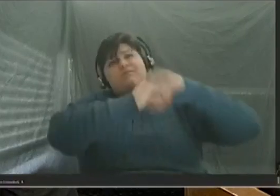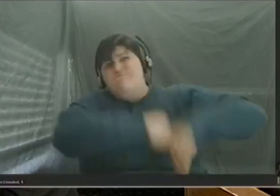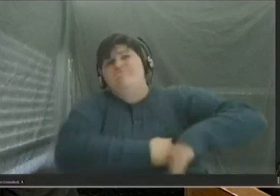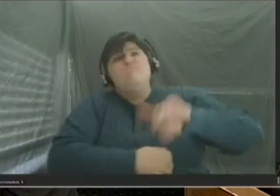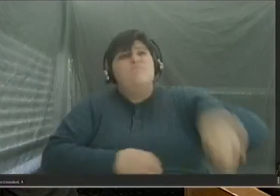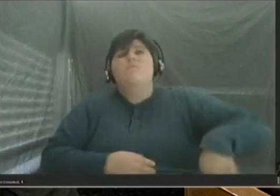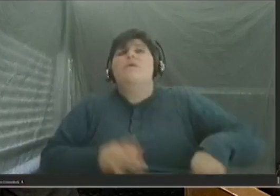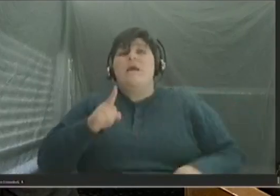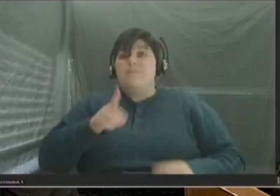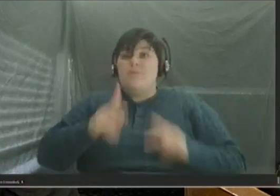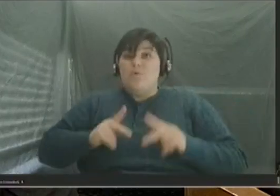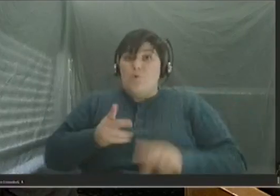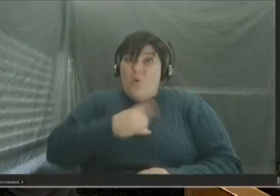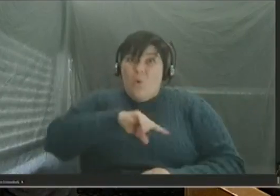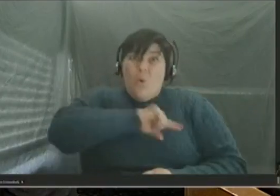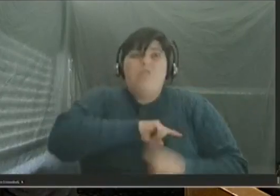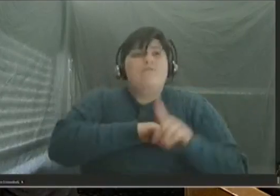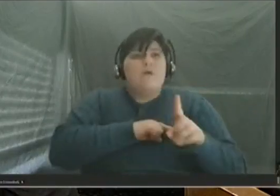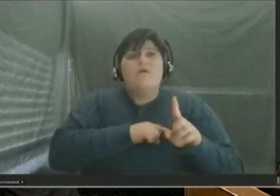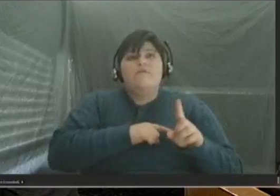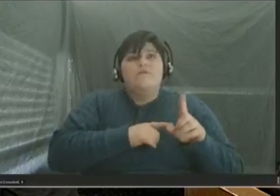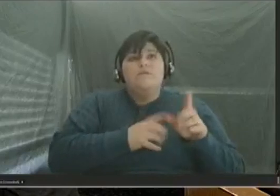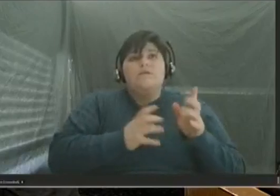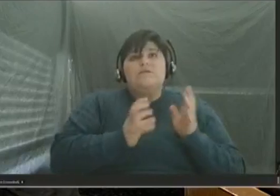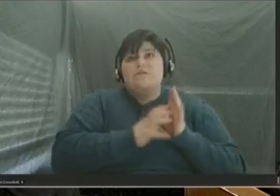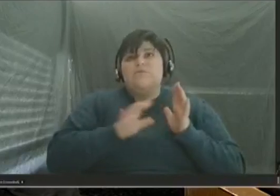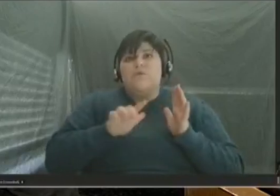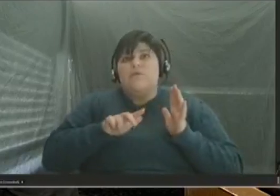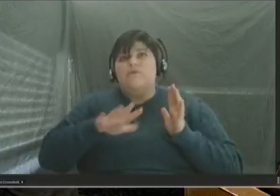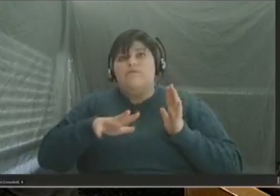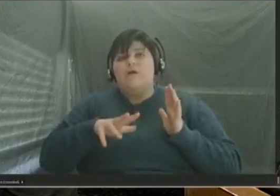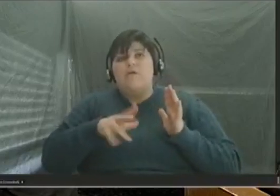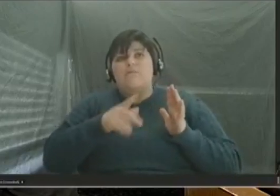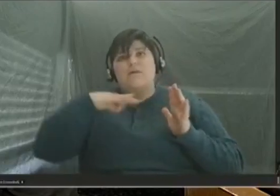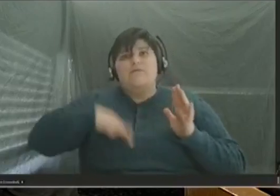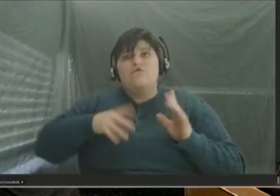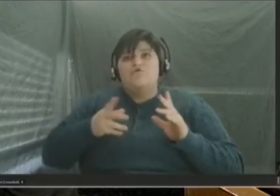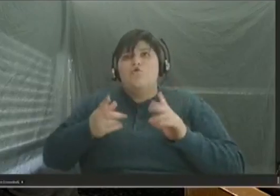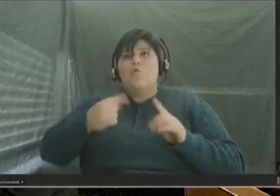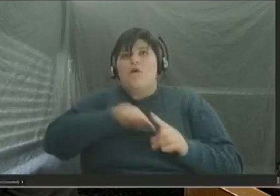benefits should be eligible for a tuition waiver for longer to align with changes to the